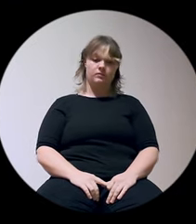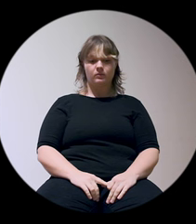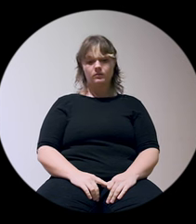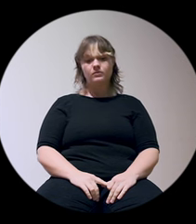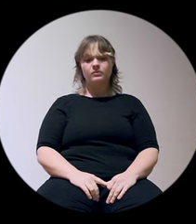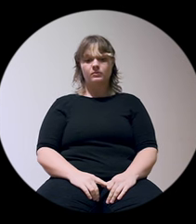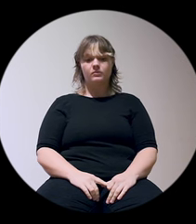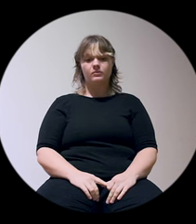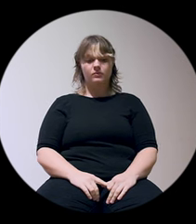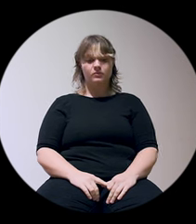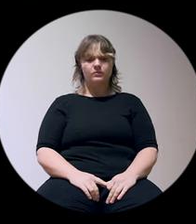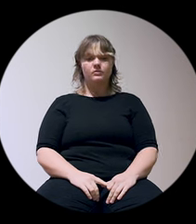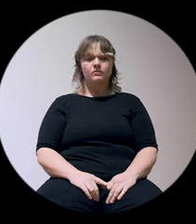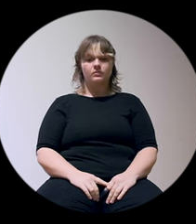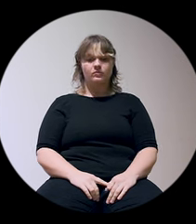In